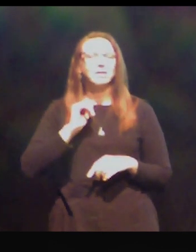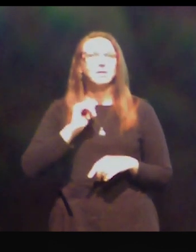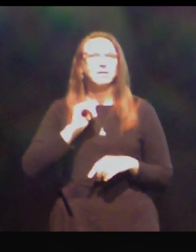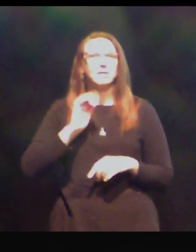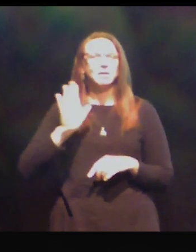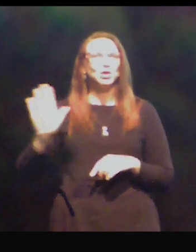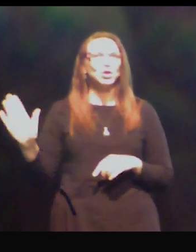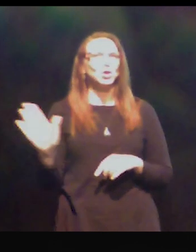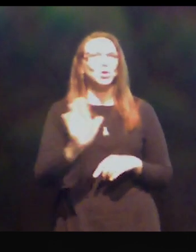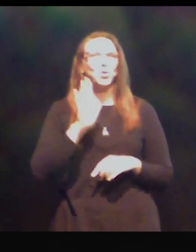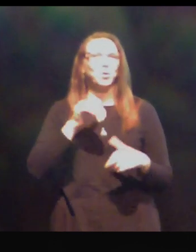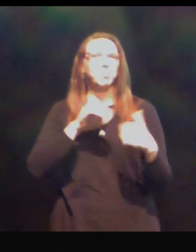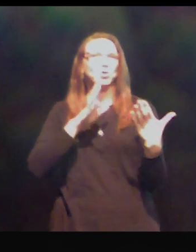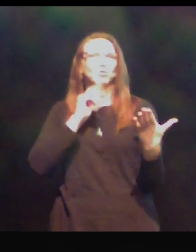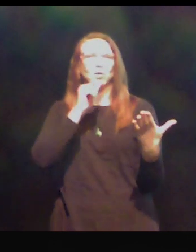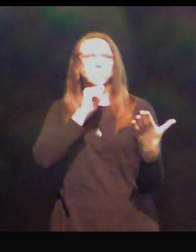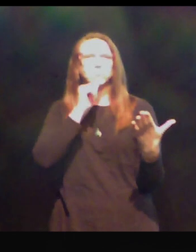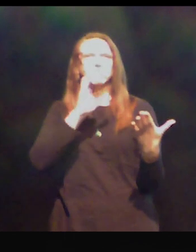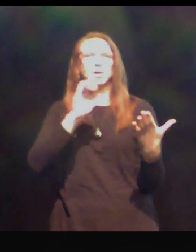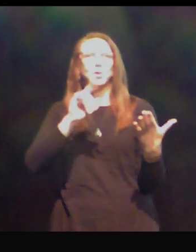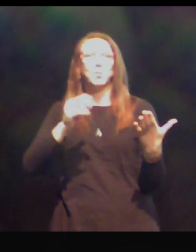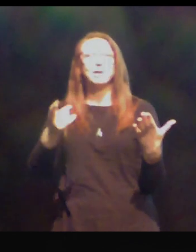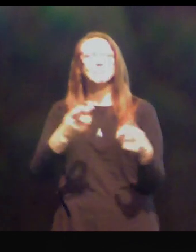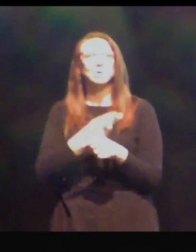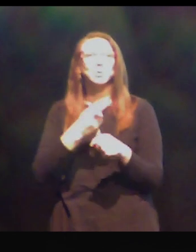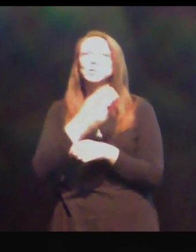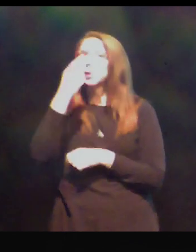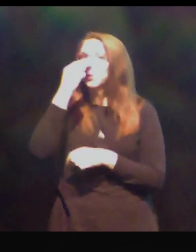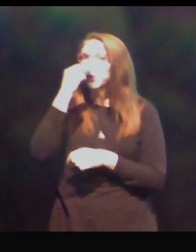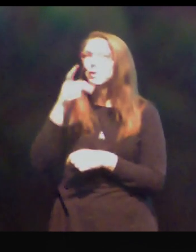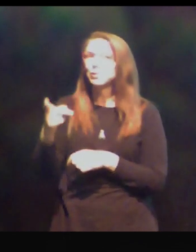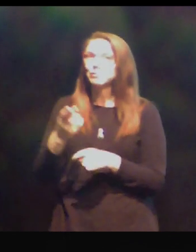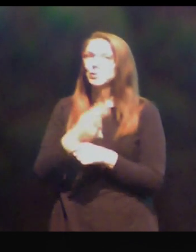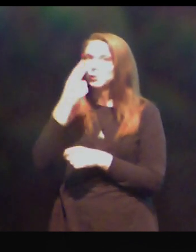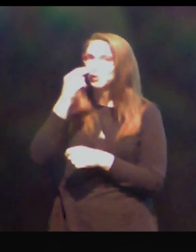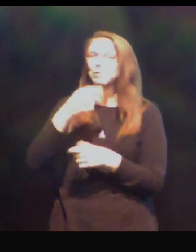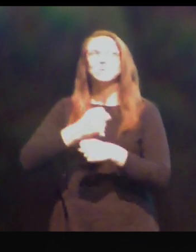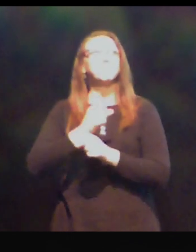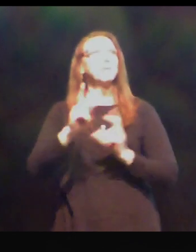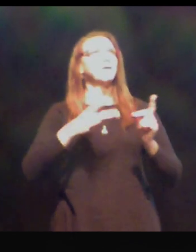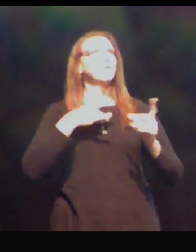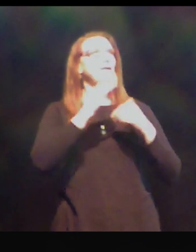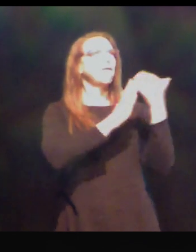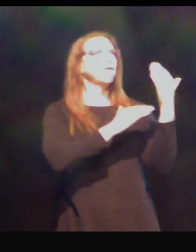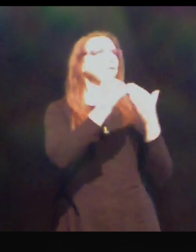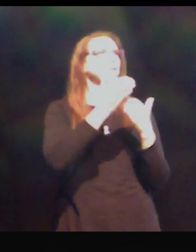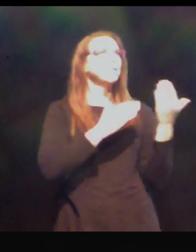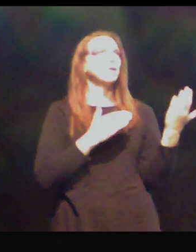your way of coping, right? I mean, you use humor a lot. You use humor around people to make them feel more comfortable because you're good at